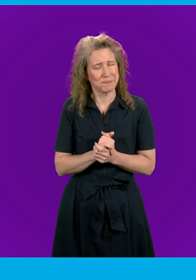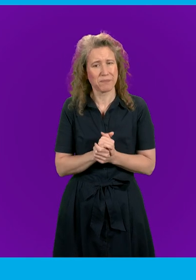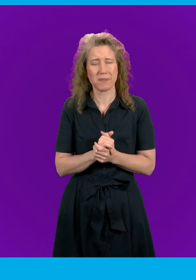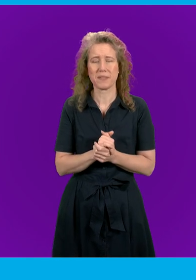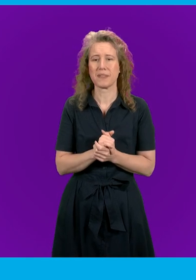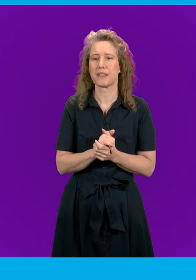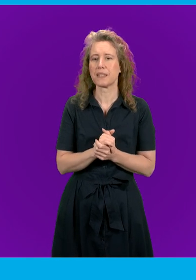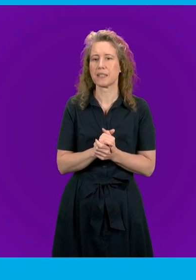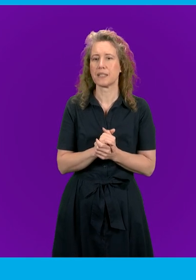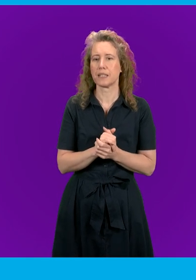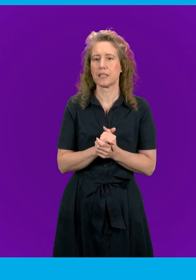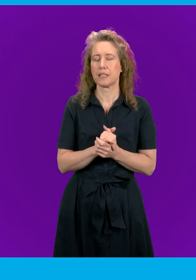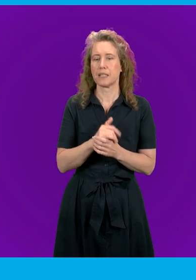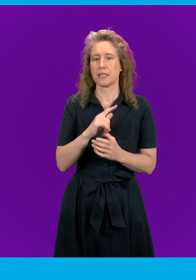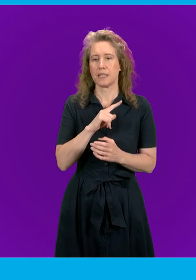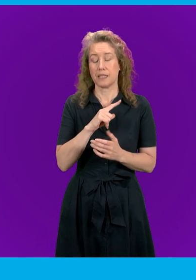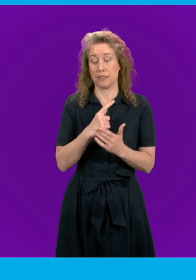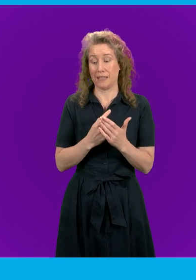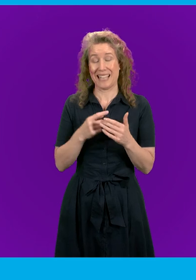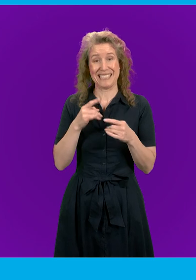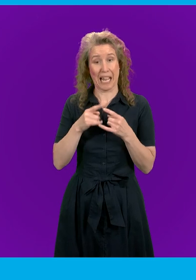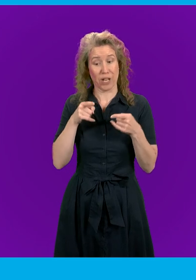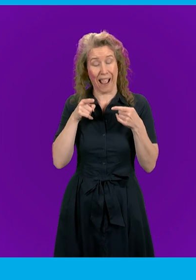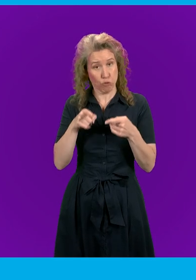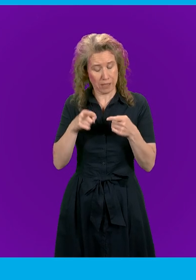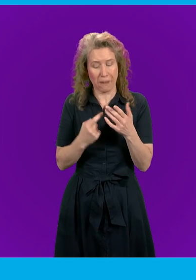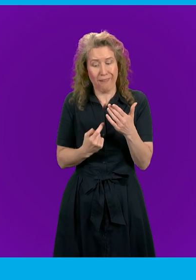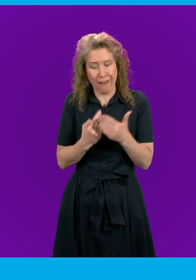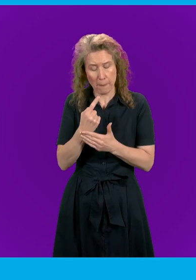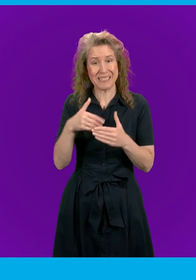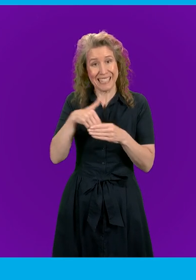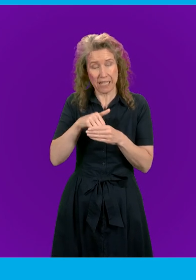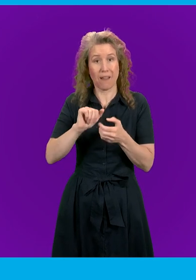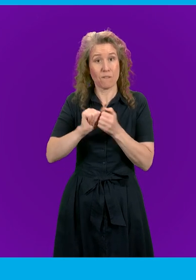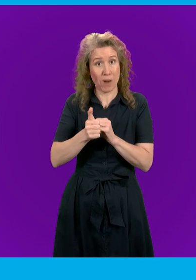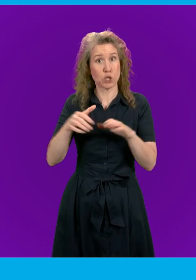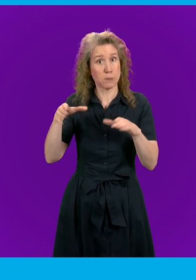quite often incidents of sexual harassment do occur within friendship groups,